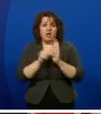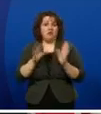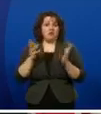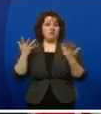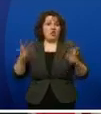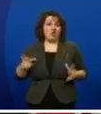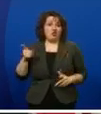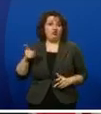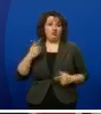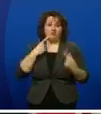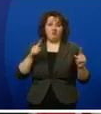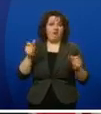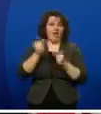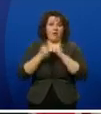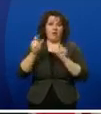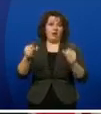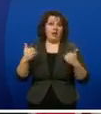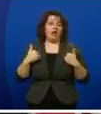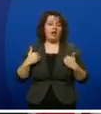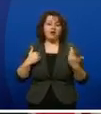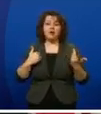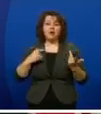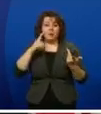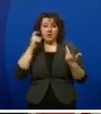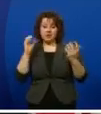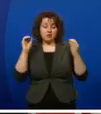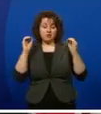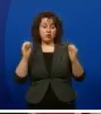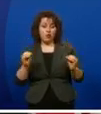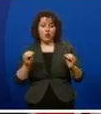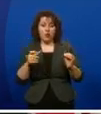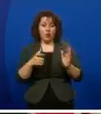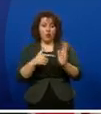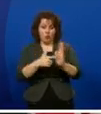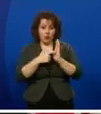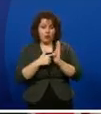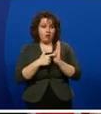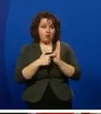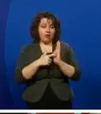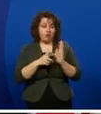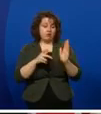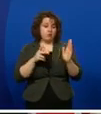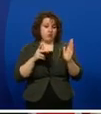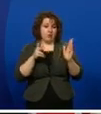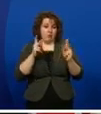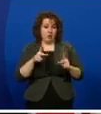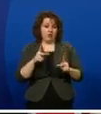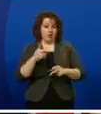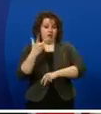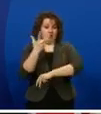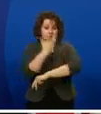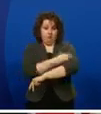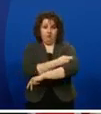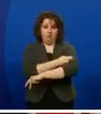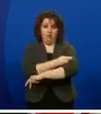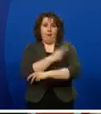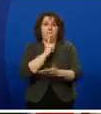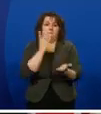already, especially since there's no requirement that a person getting a vaccination prove that they have one of